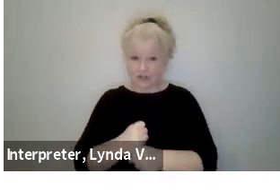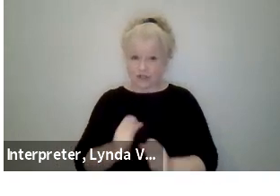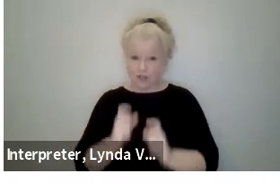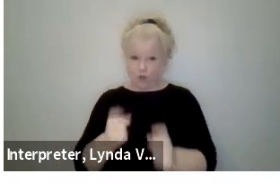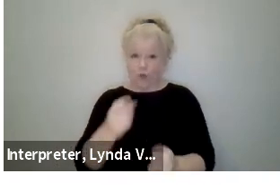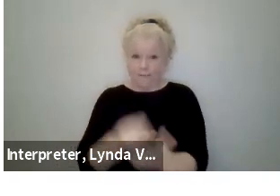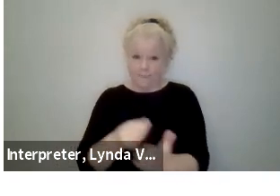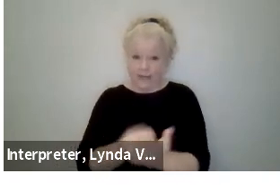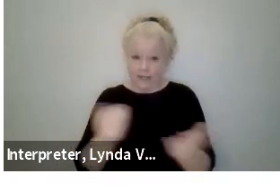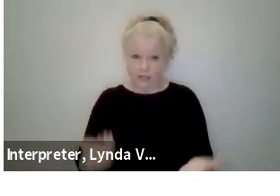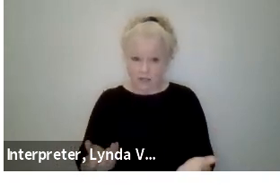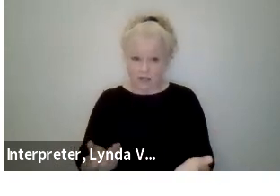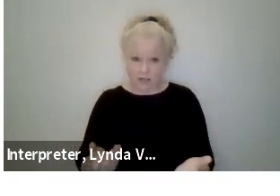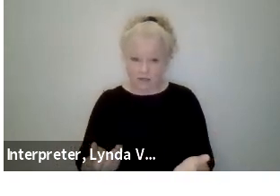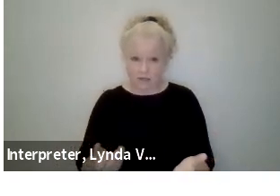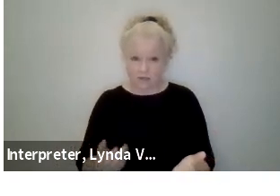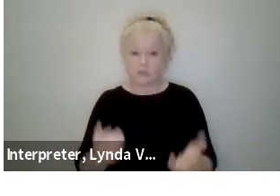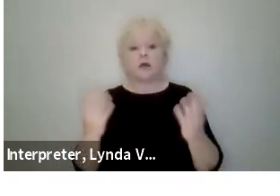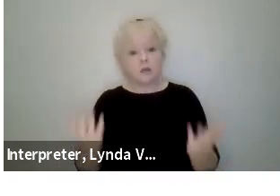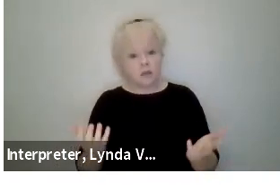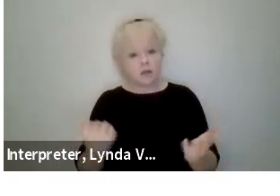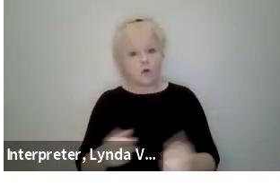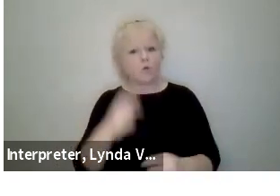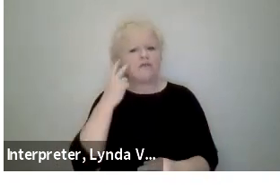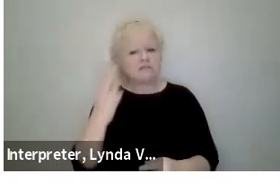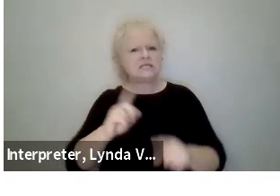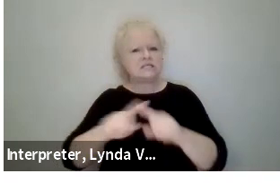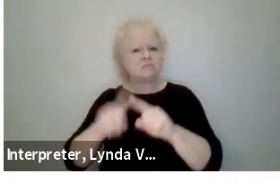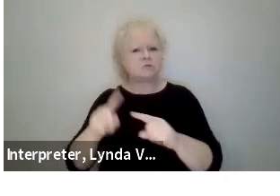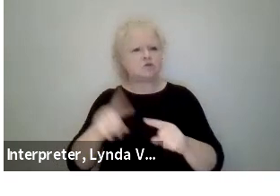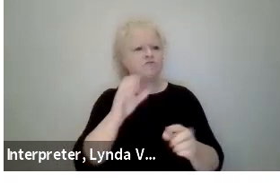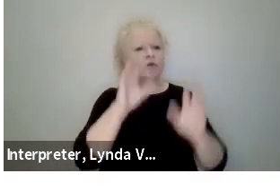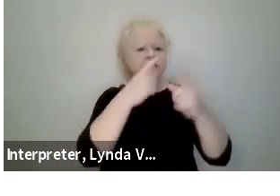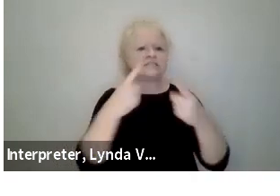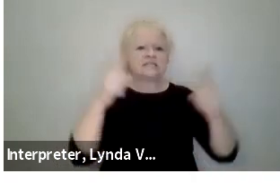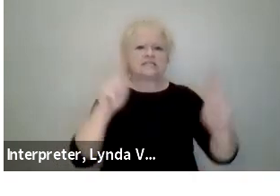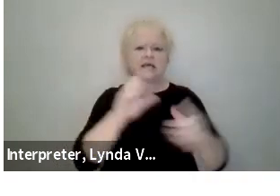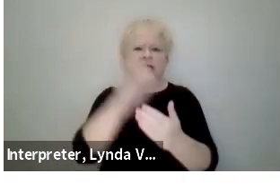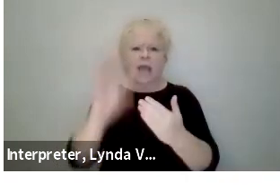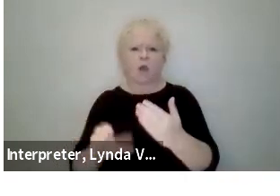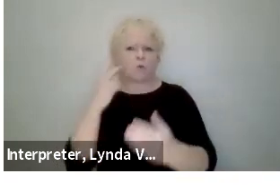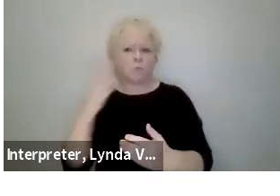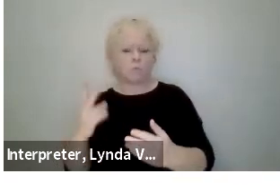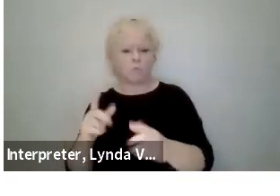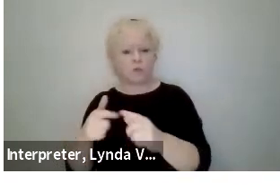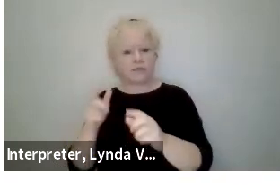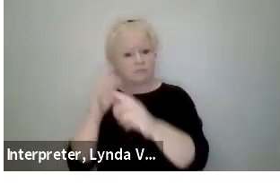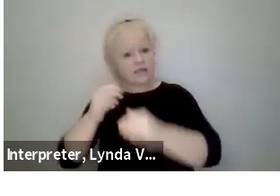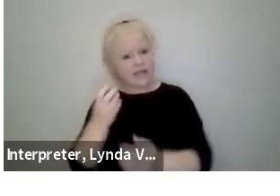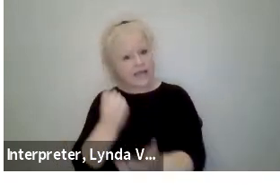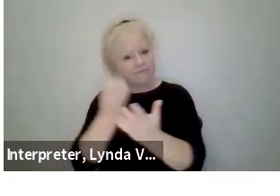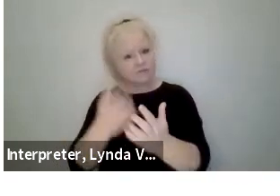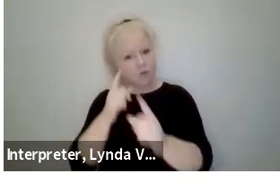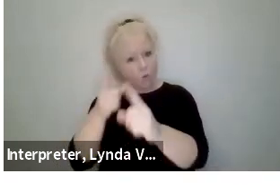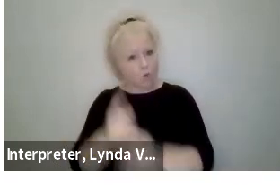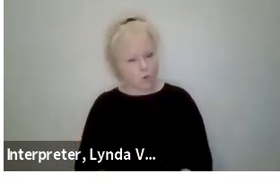more importantly, we're seeing some fantastic indirect outcomes in relation to the efforts we're putting toward our goals. More and